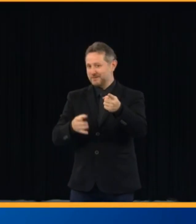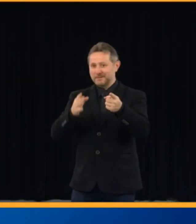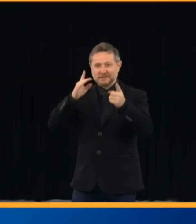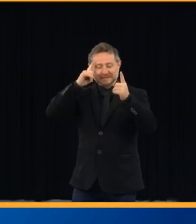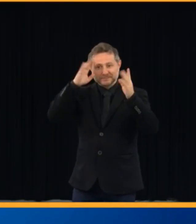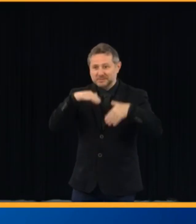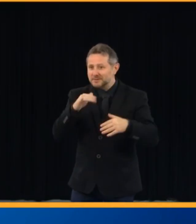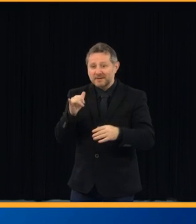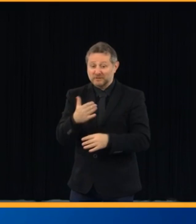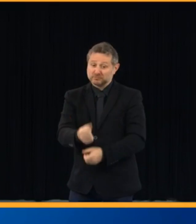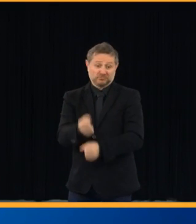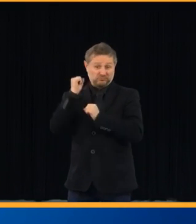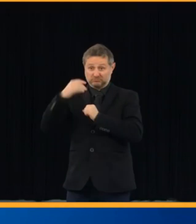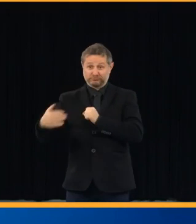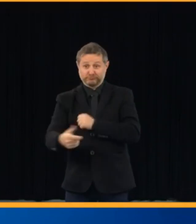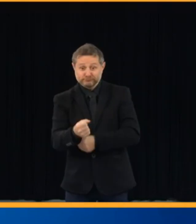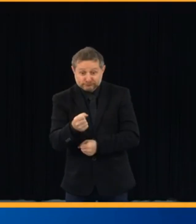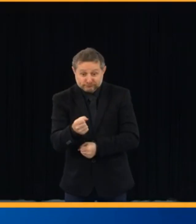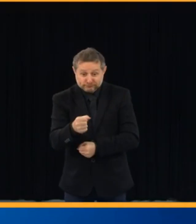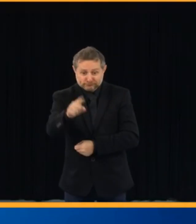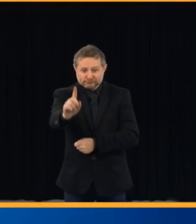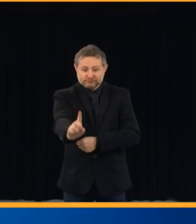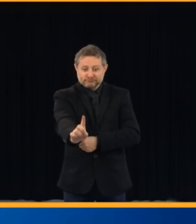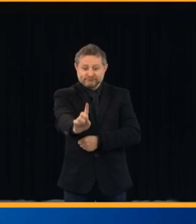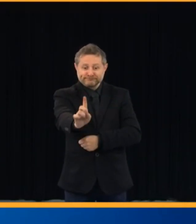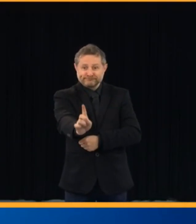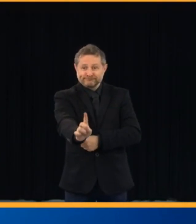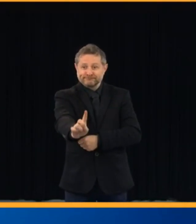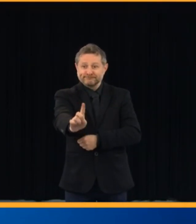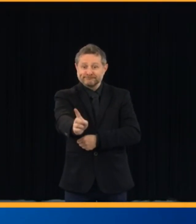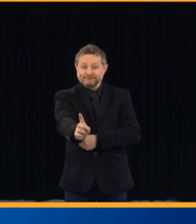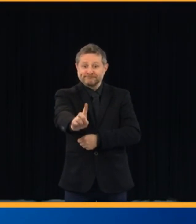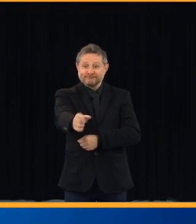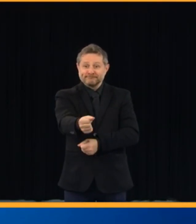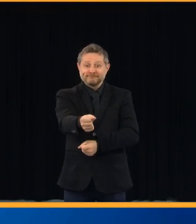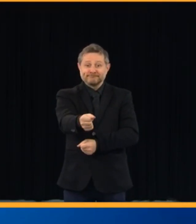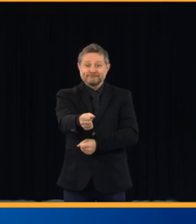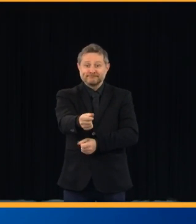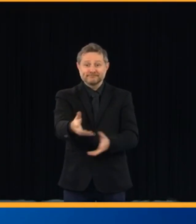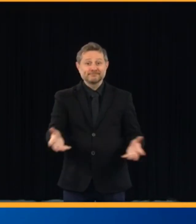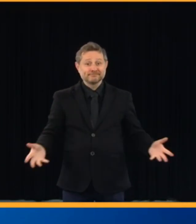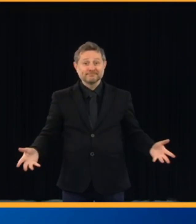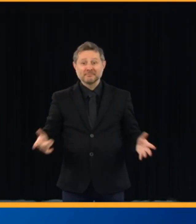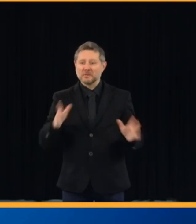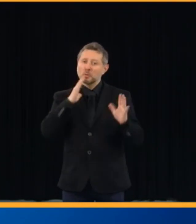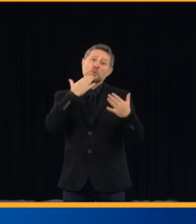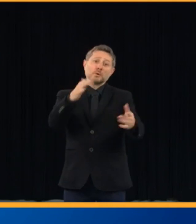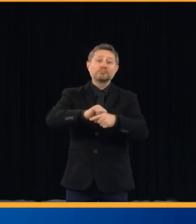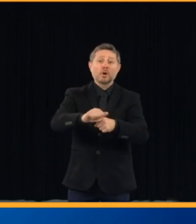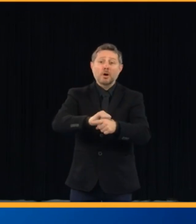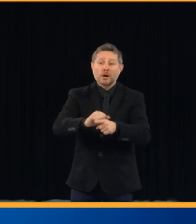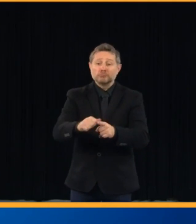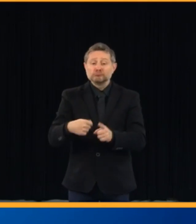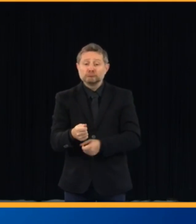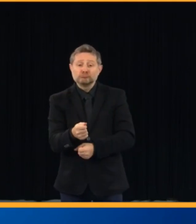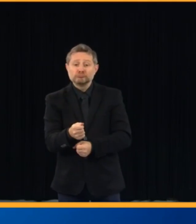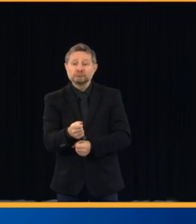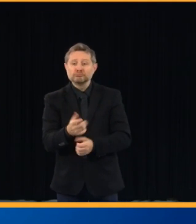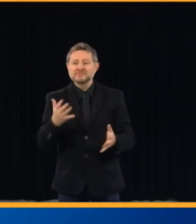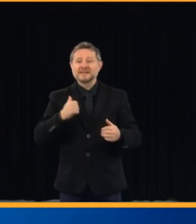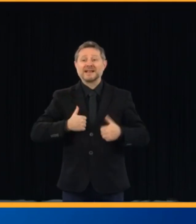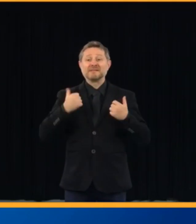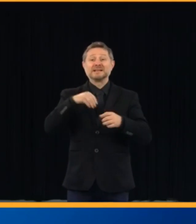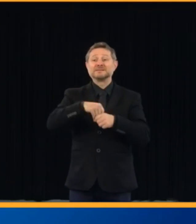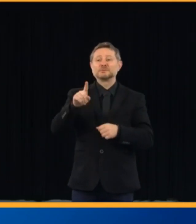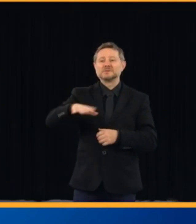substance on you at any time when you fish, which has been great training for the virus. You have lived a sterilized existence pretty much the entire time